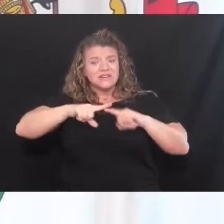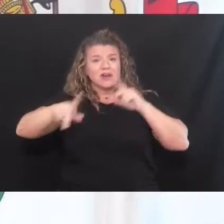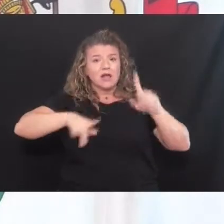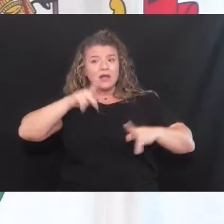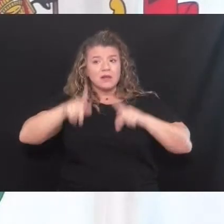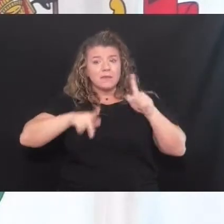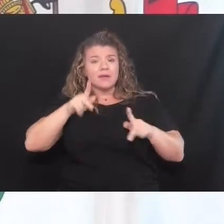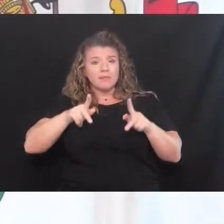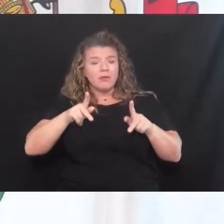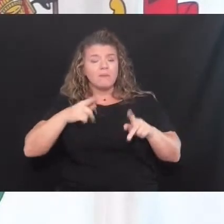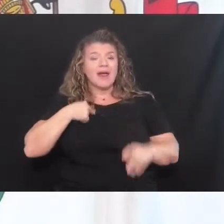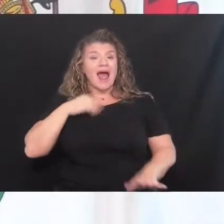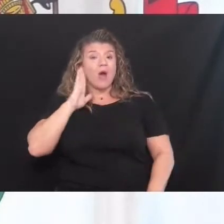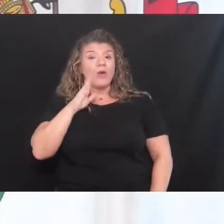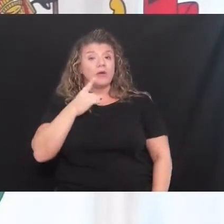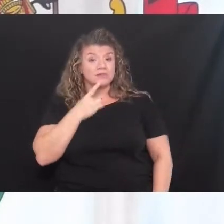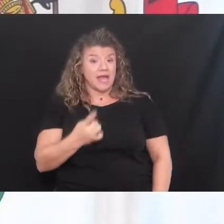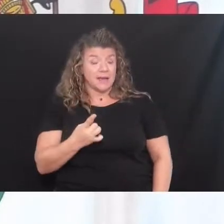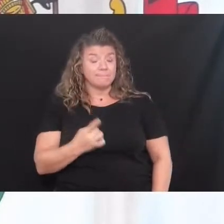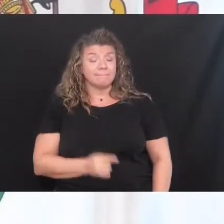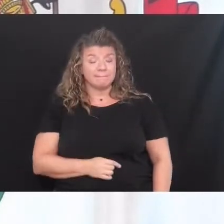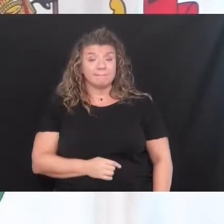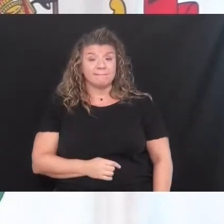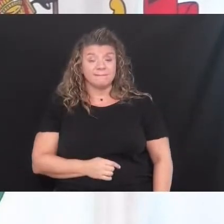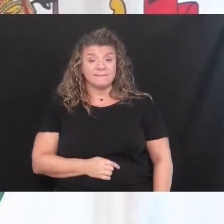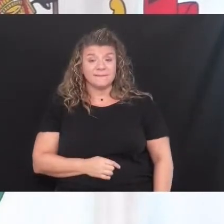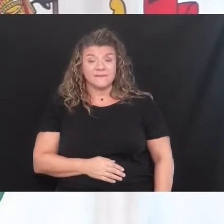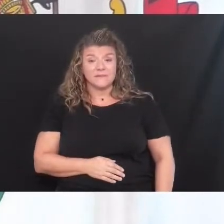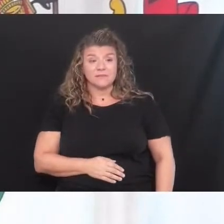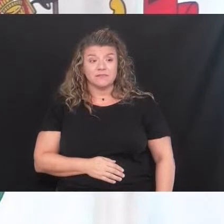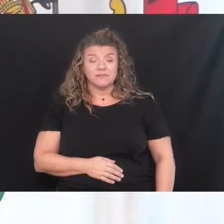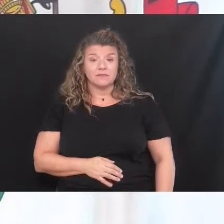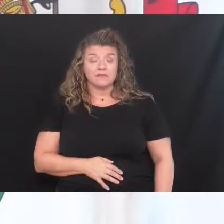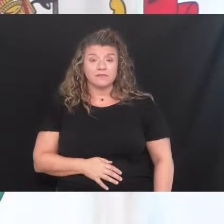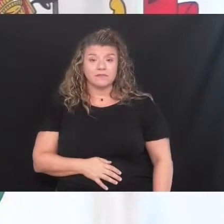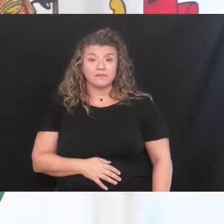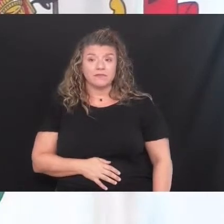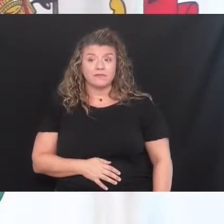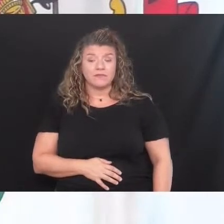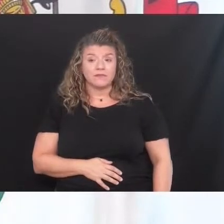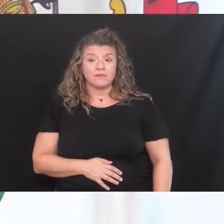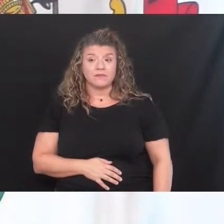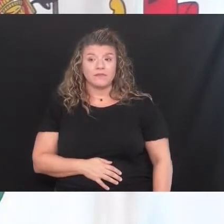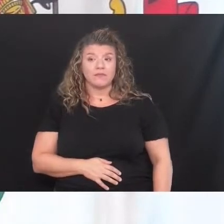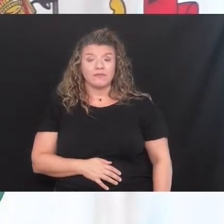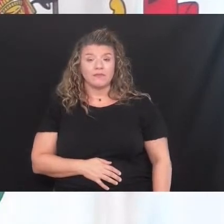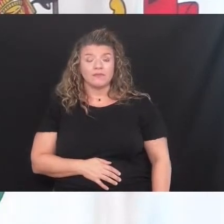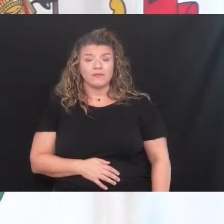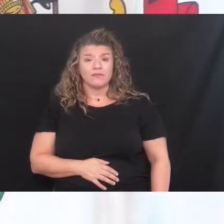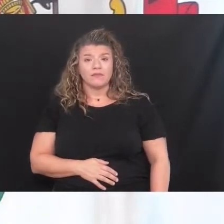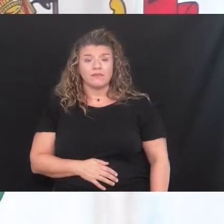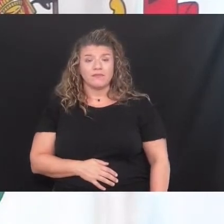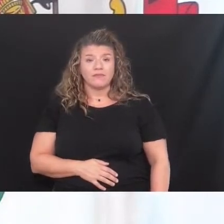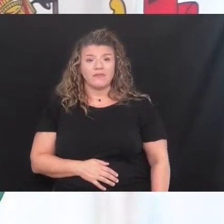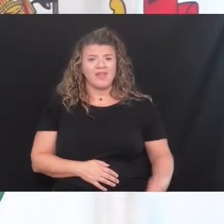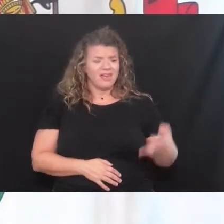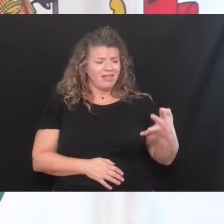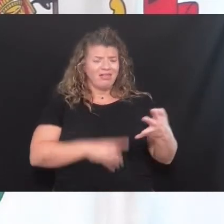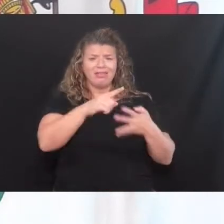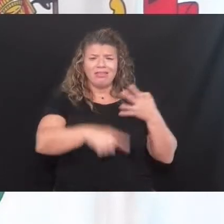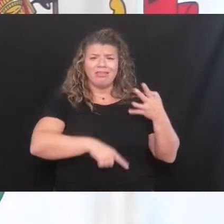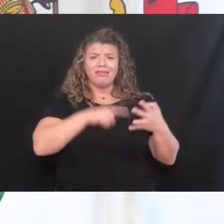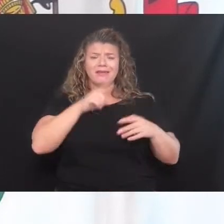I would say just this, you know, and here's all there is to it. These people are good